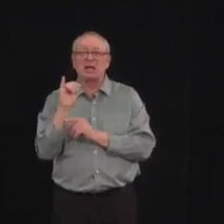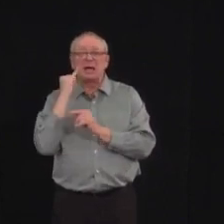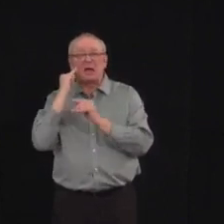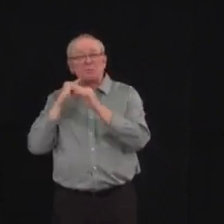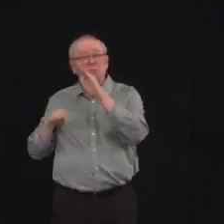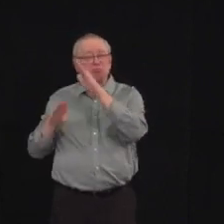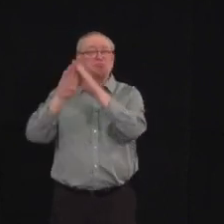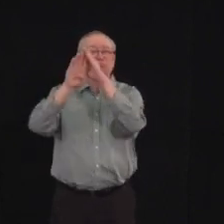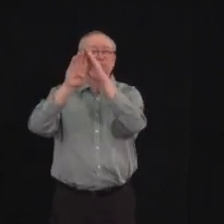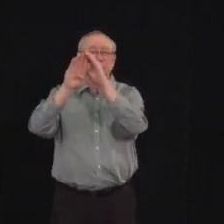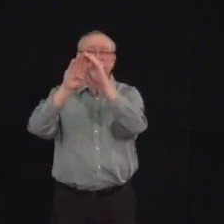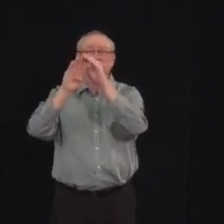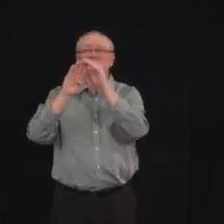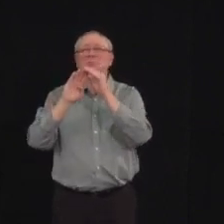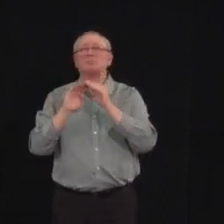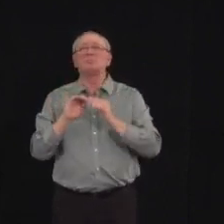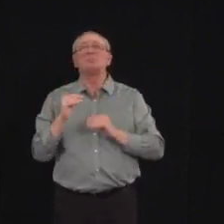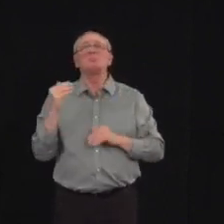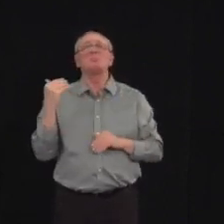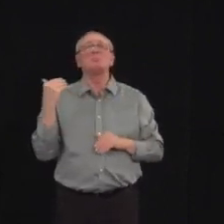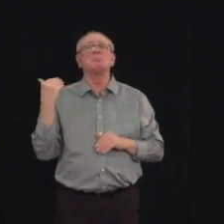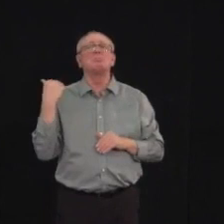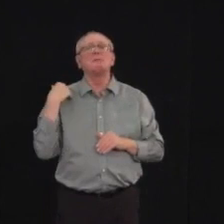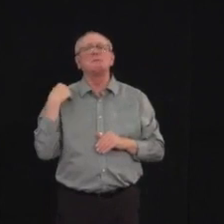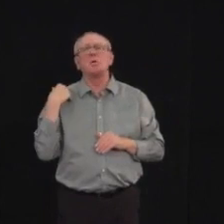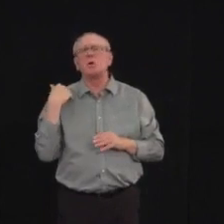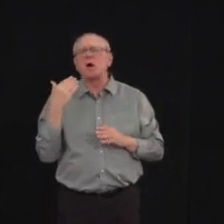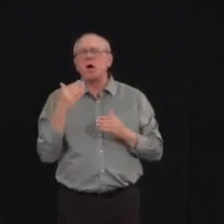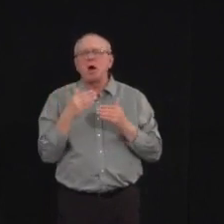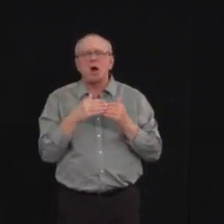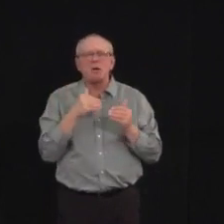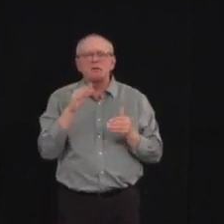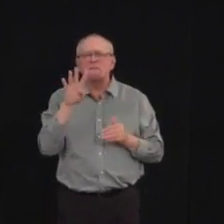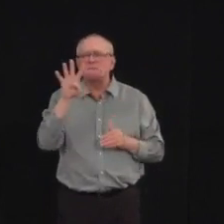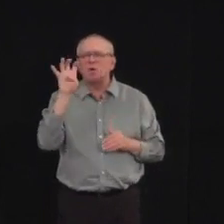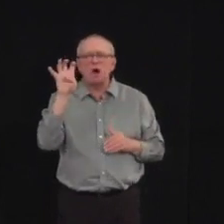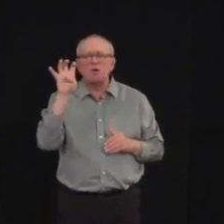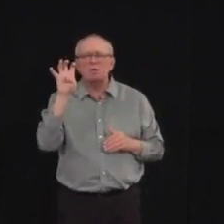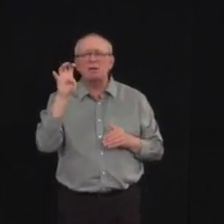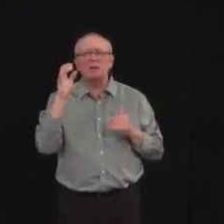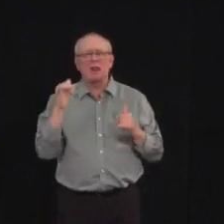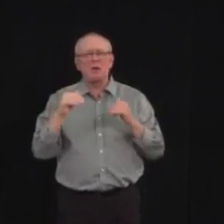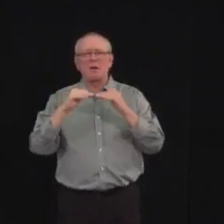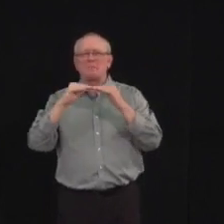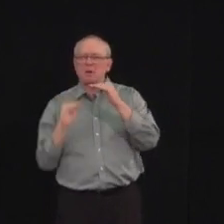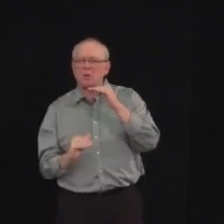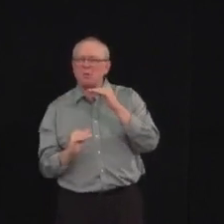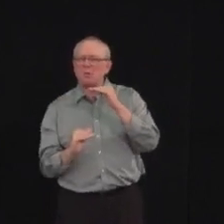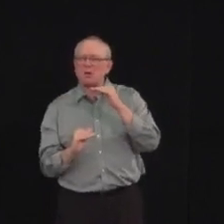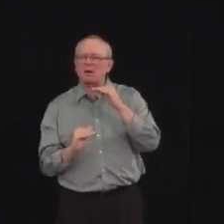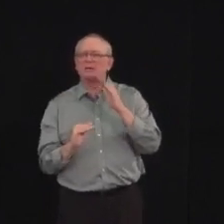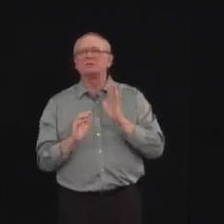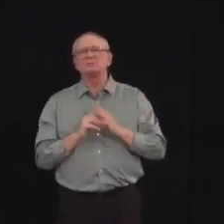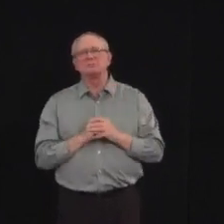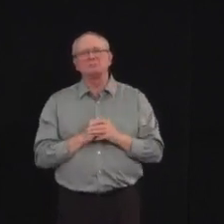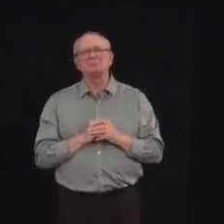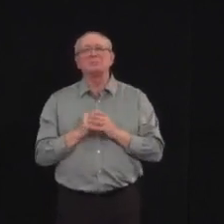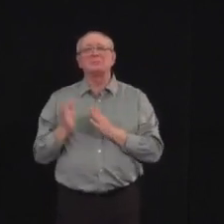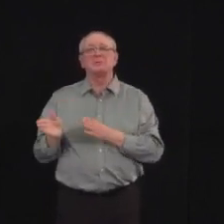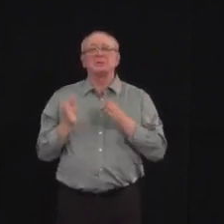from the original model, which suggested nearly 400. The new low scenario suggests